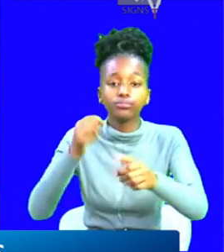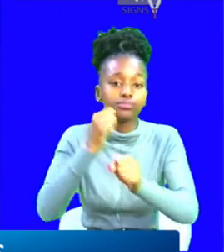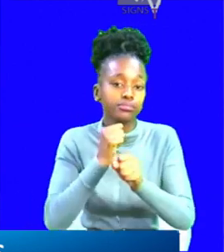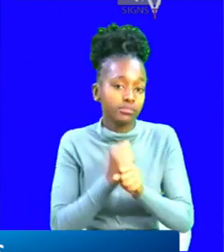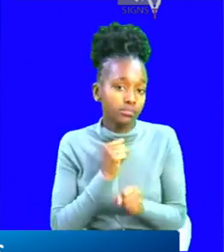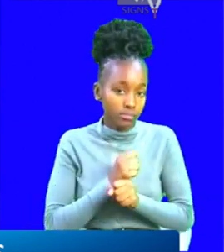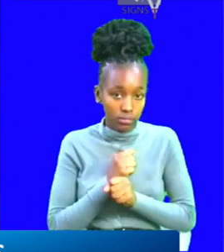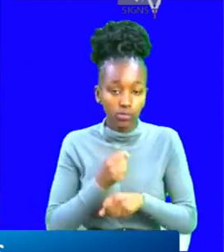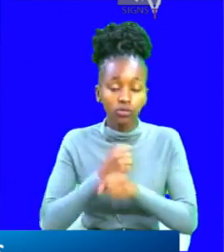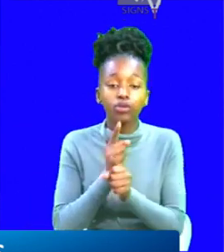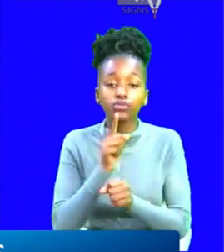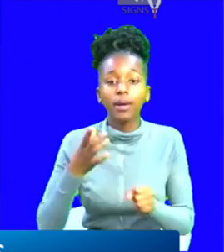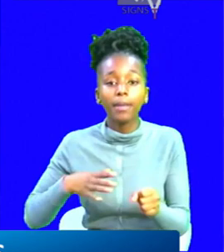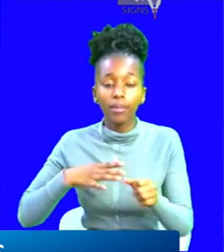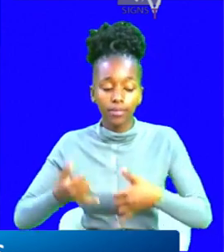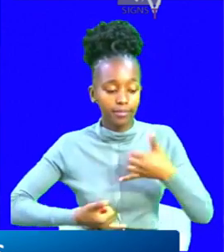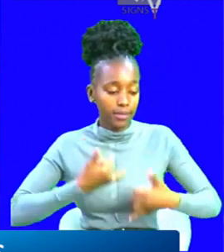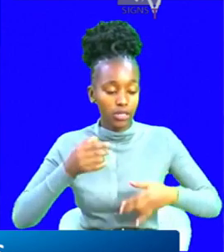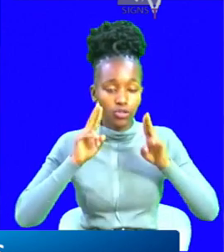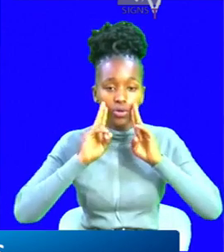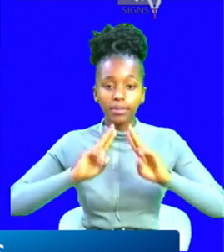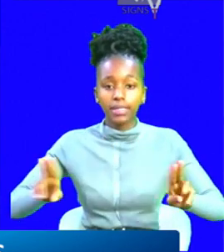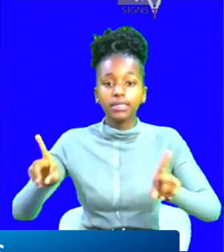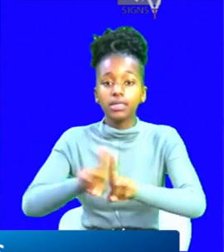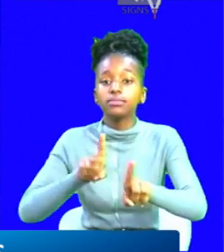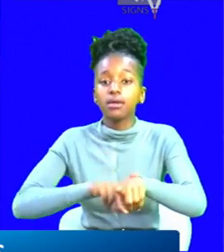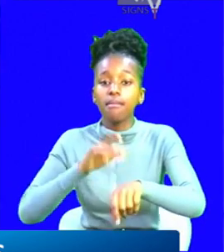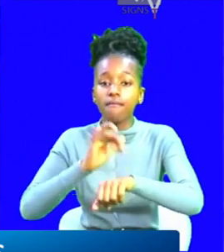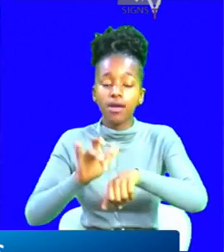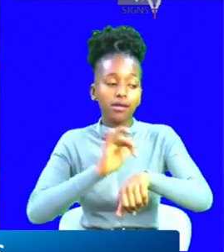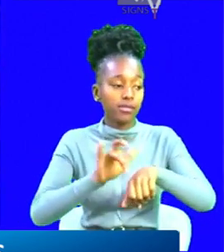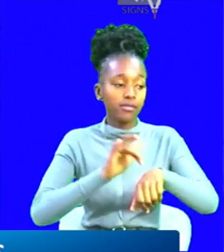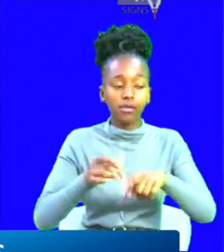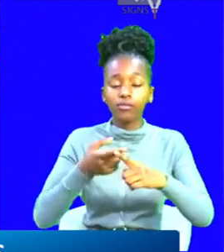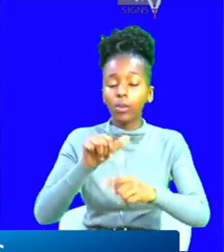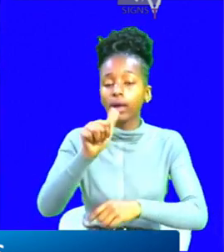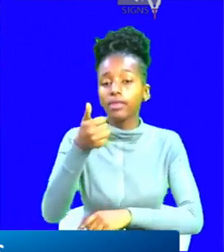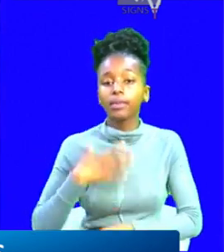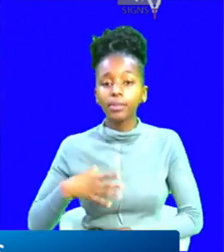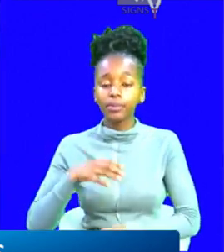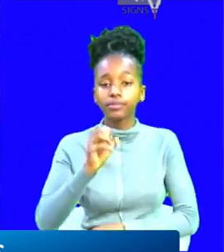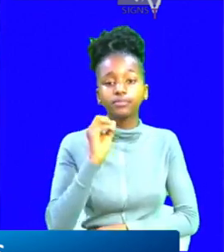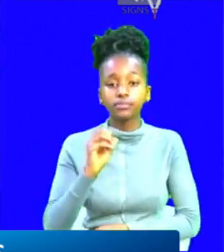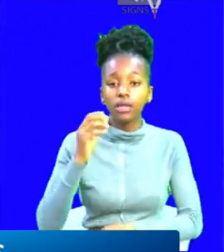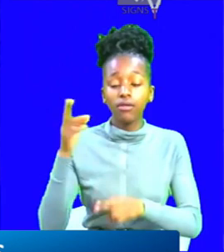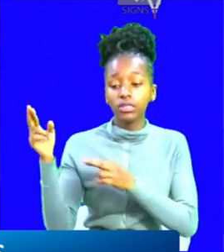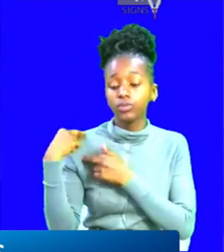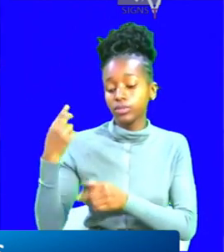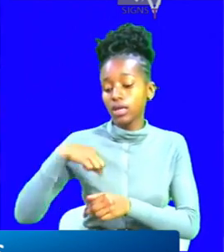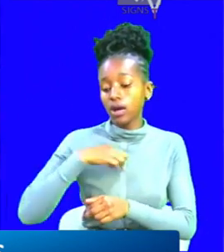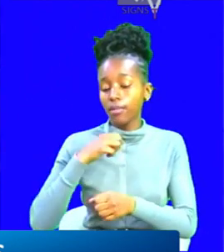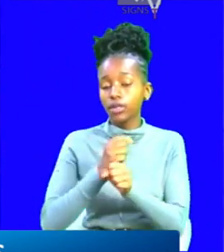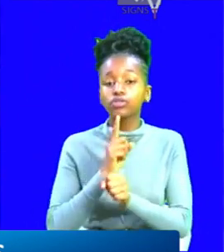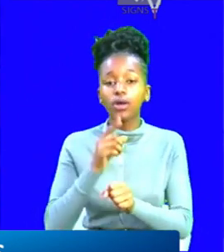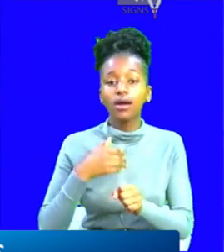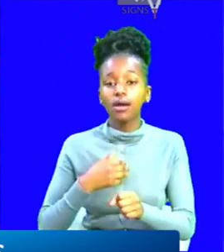wana enjoy ile peace bila kutatizwa na mtu yoyote. Kazi yetu ni kuhakikisha kwamba kuna usalama Kilifi, na tumehakikisha